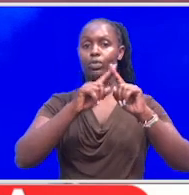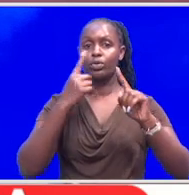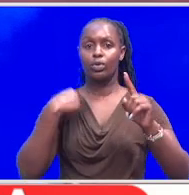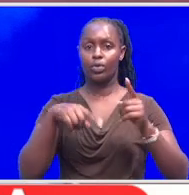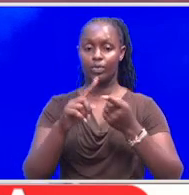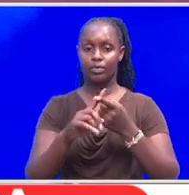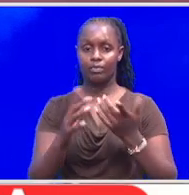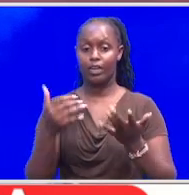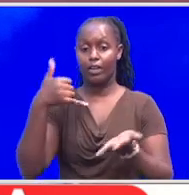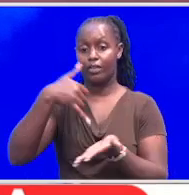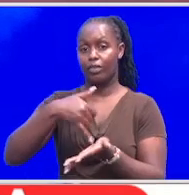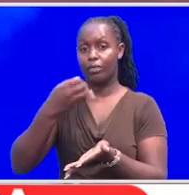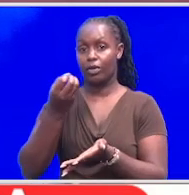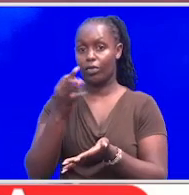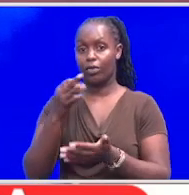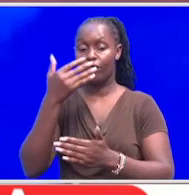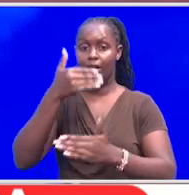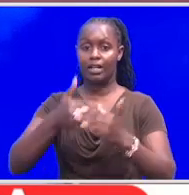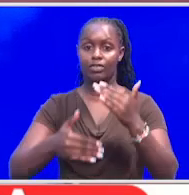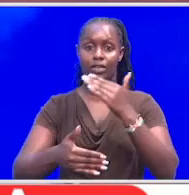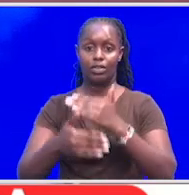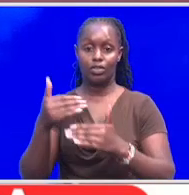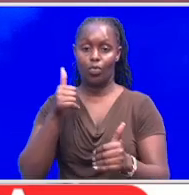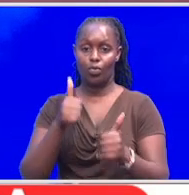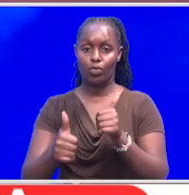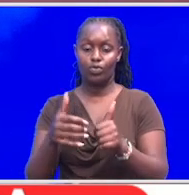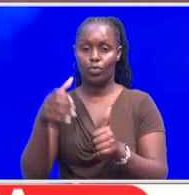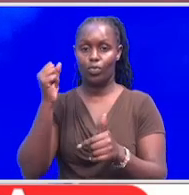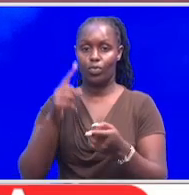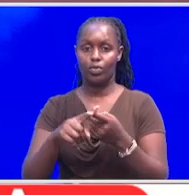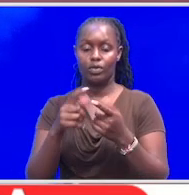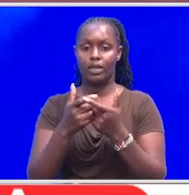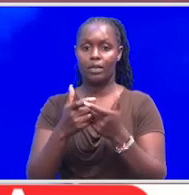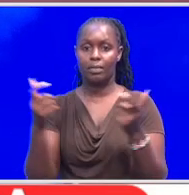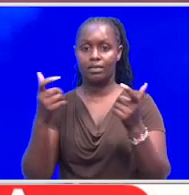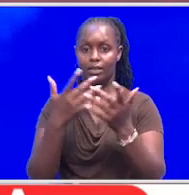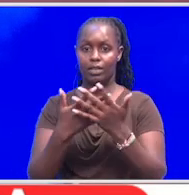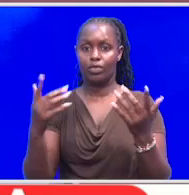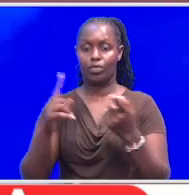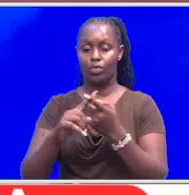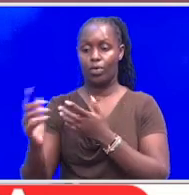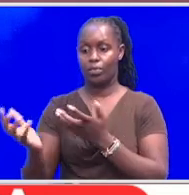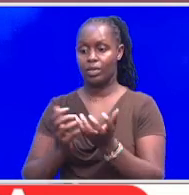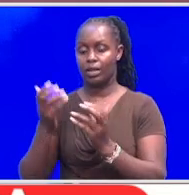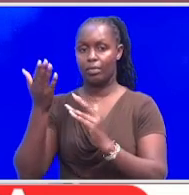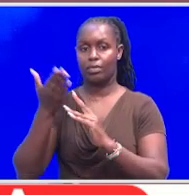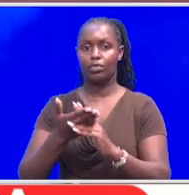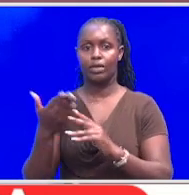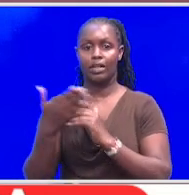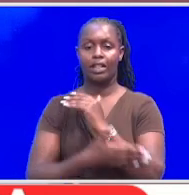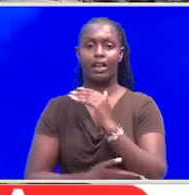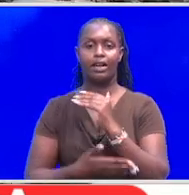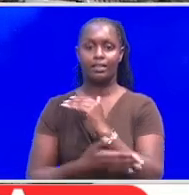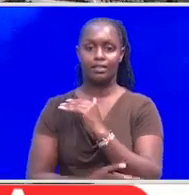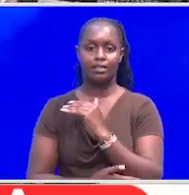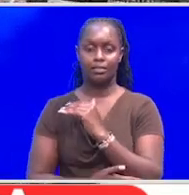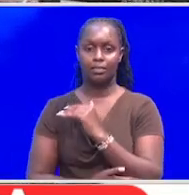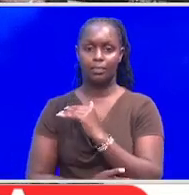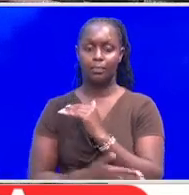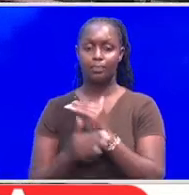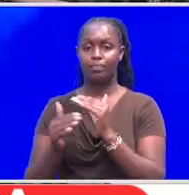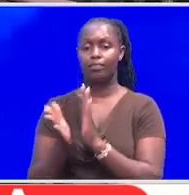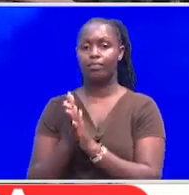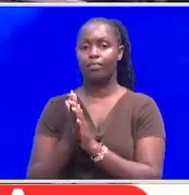without the involvement of infrastructure, which was the biggest deterrent to businesses between the countries. After